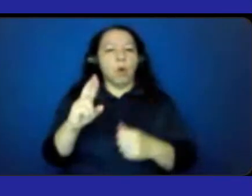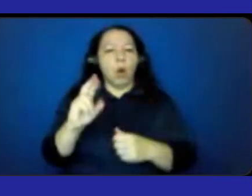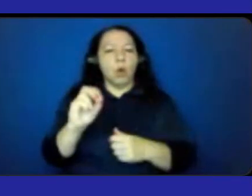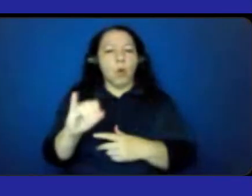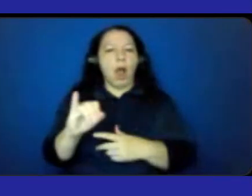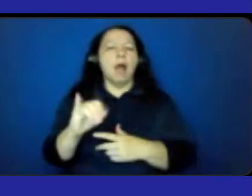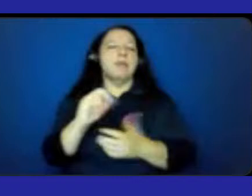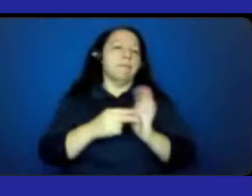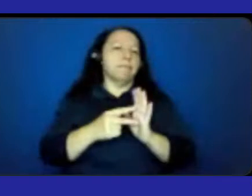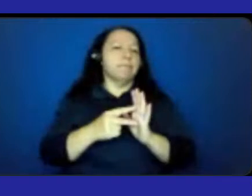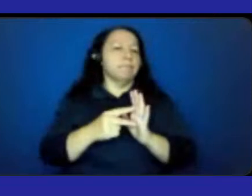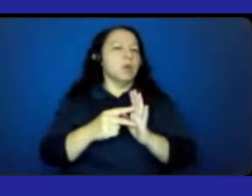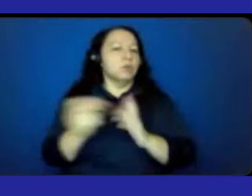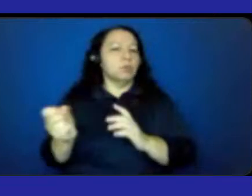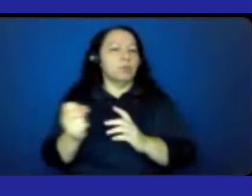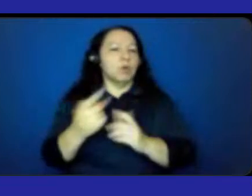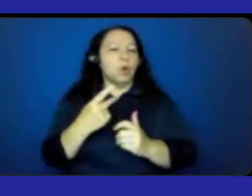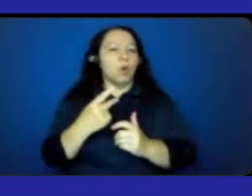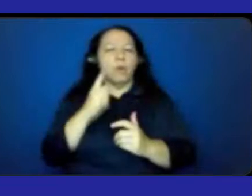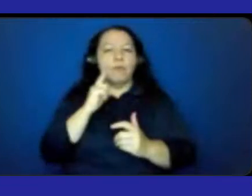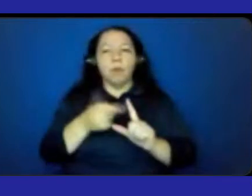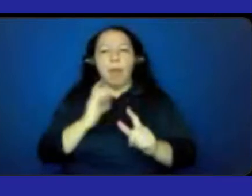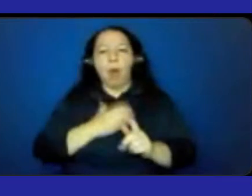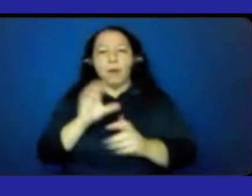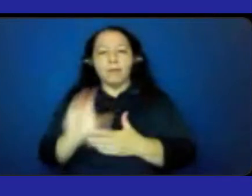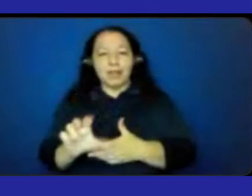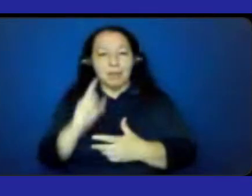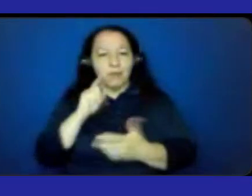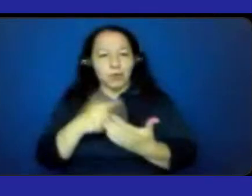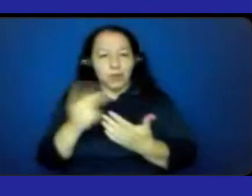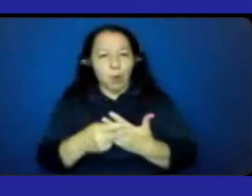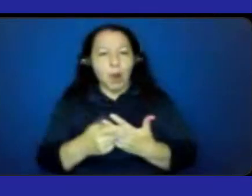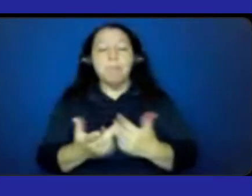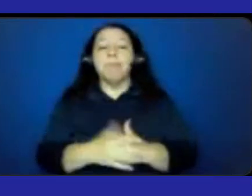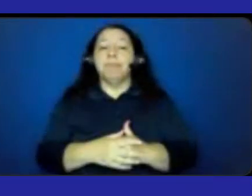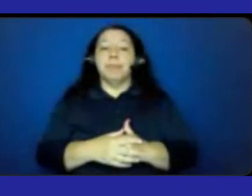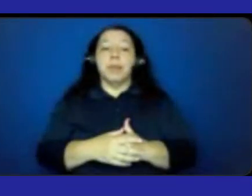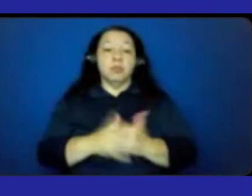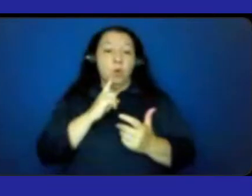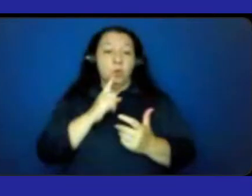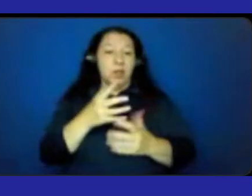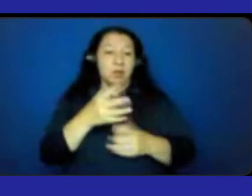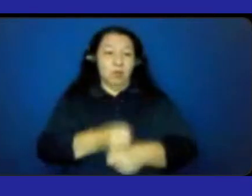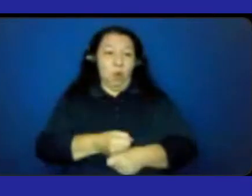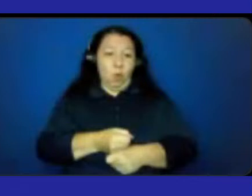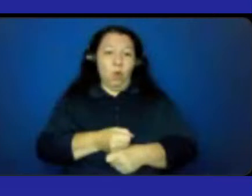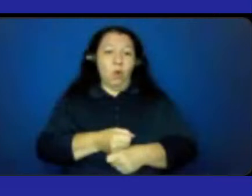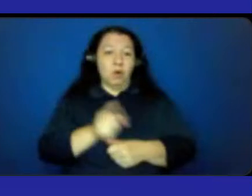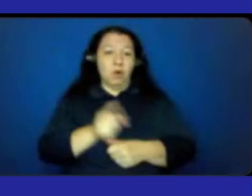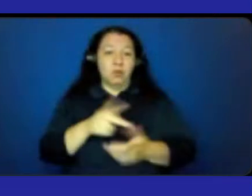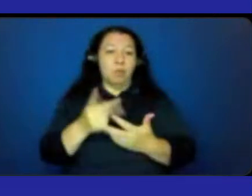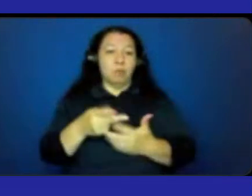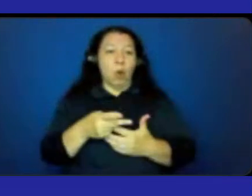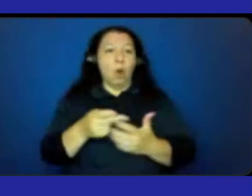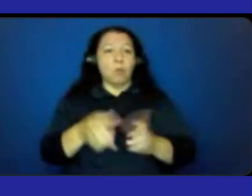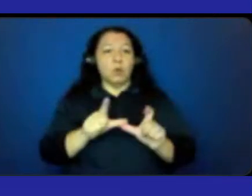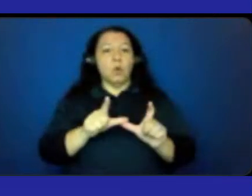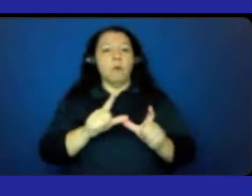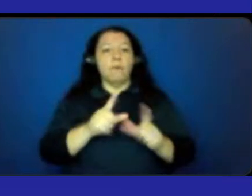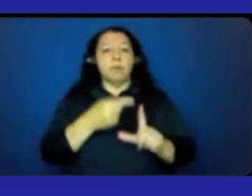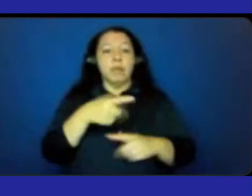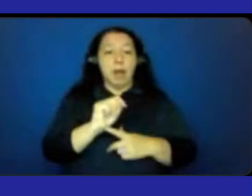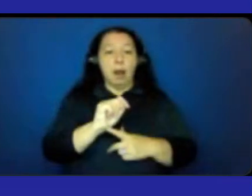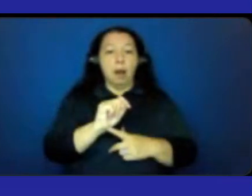I'll summarize our formal request in a few moments, but in short, the proposed renewal would last from September 1st, 2022 until August